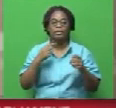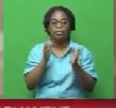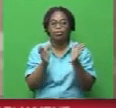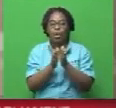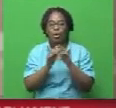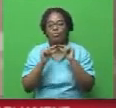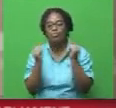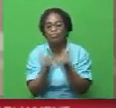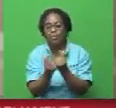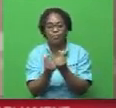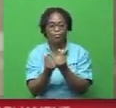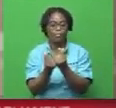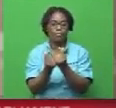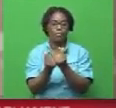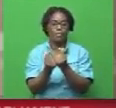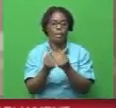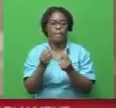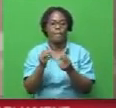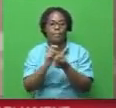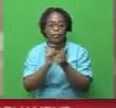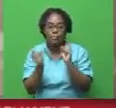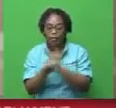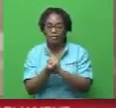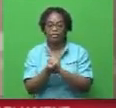course of justice, and the attorney general is